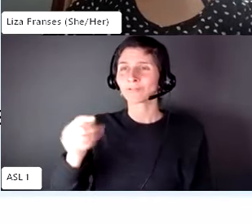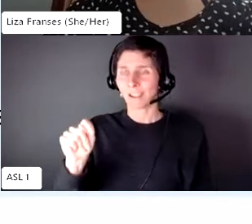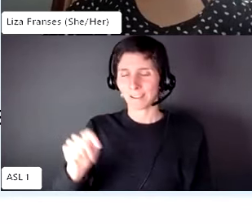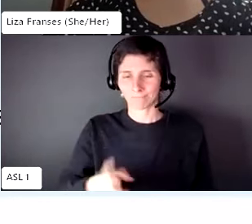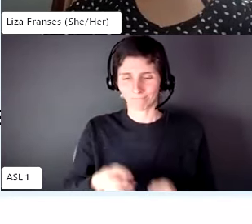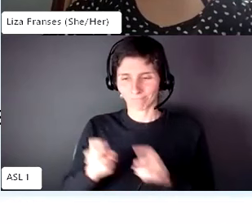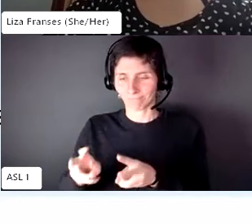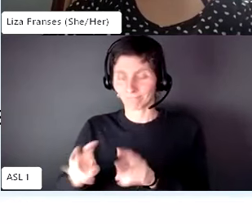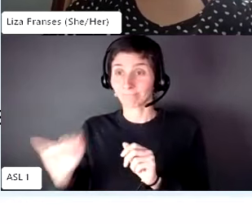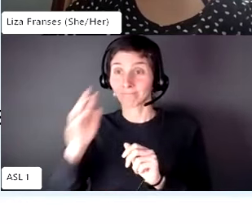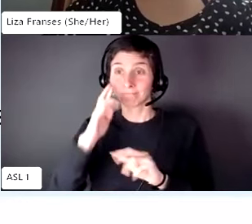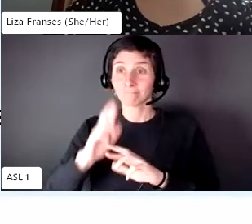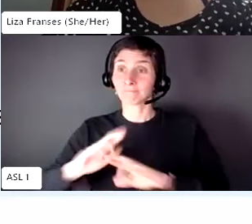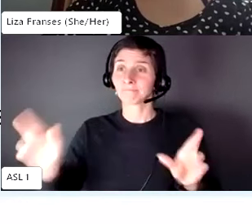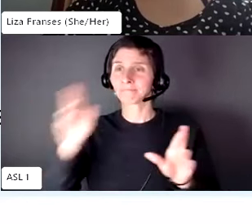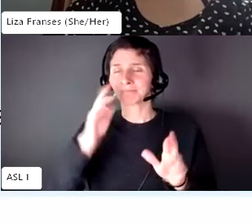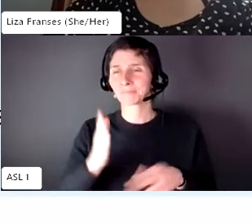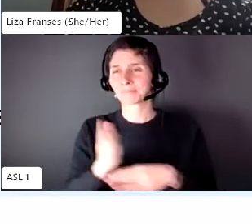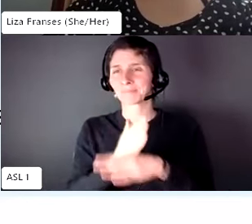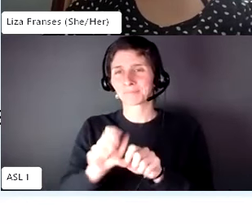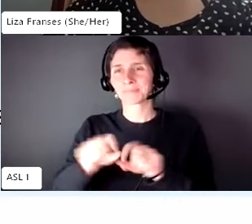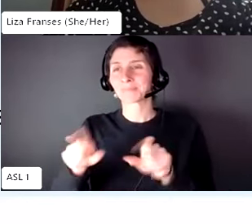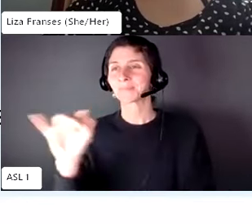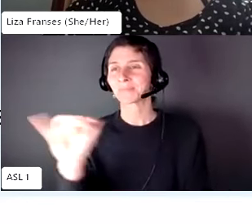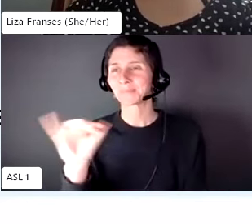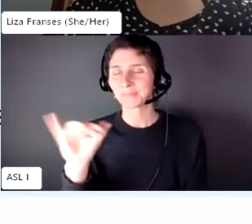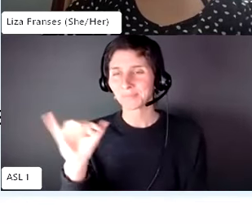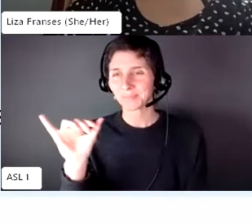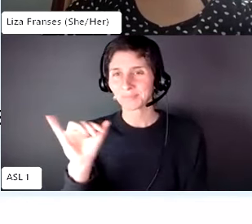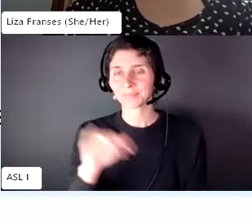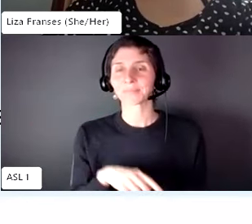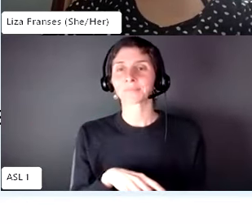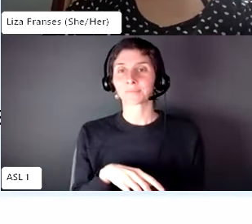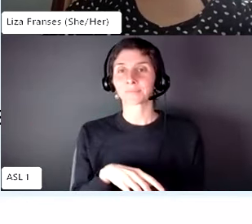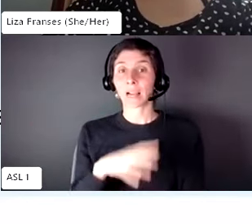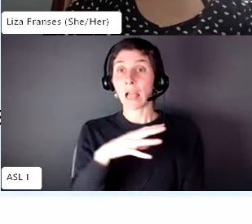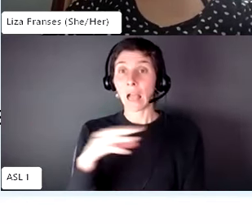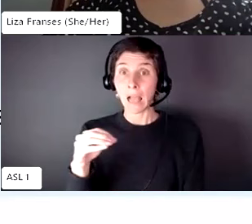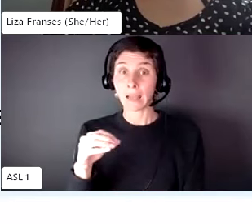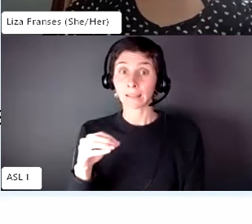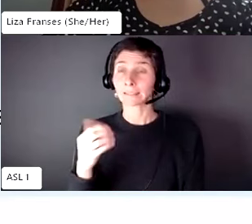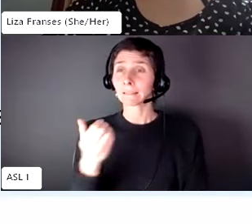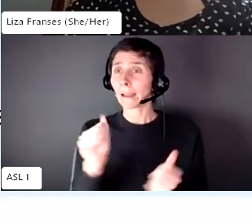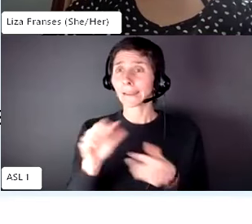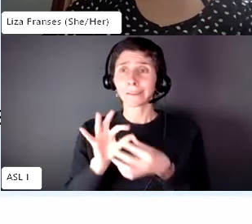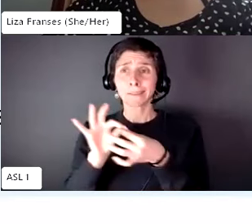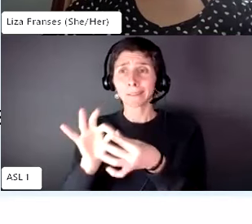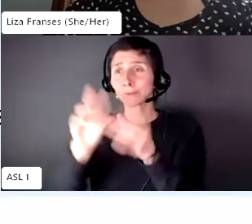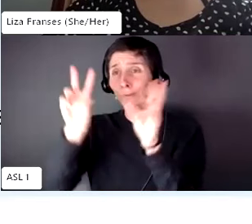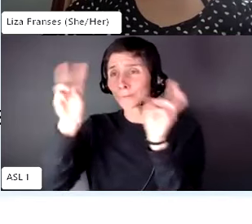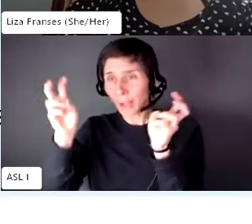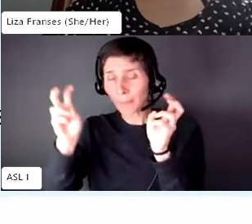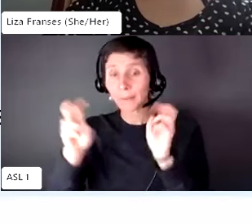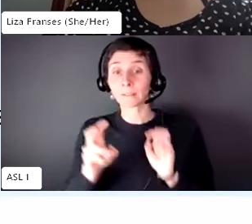me by the speakers, and anything that we also see relevant that's posted in the chat box, maybe by